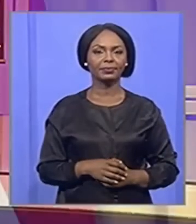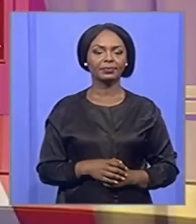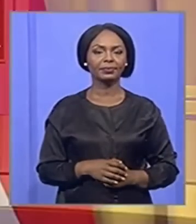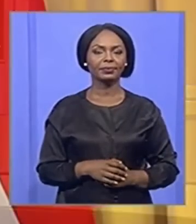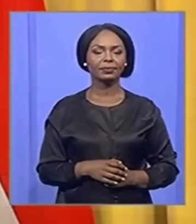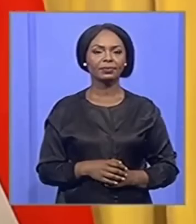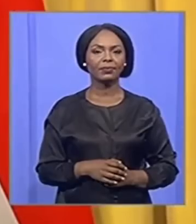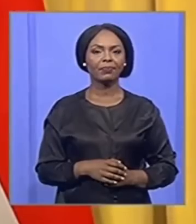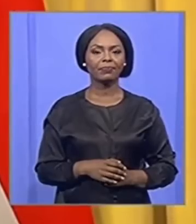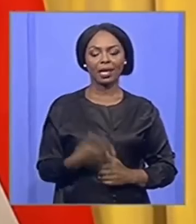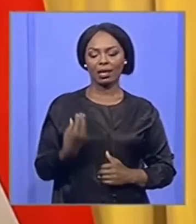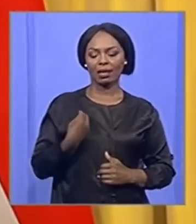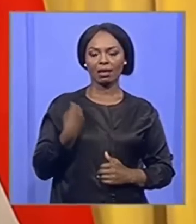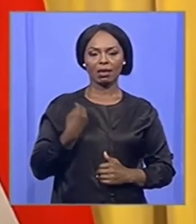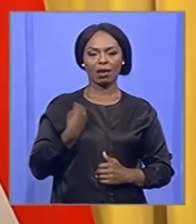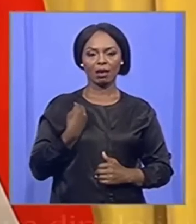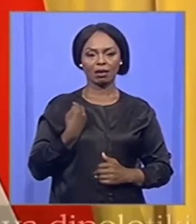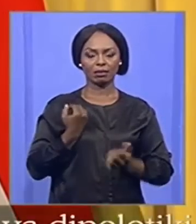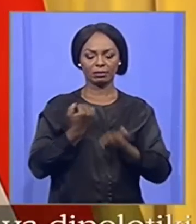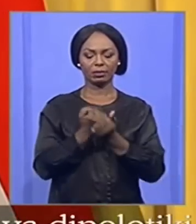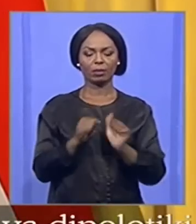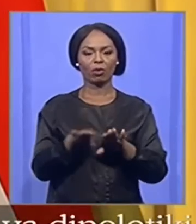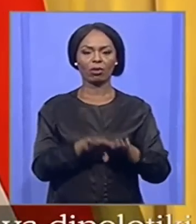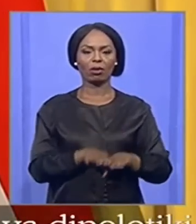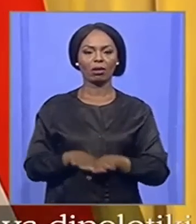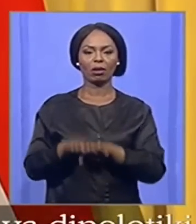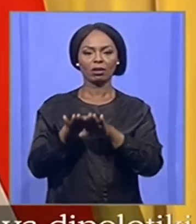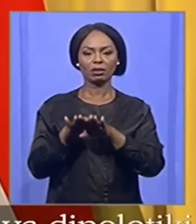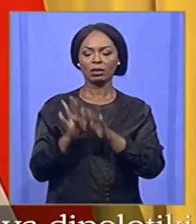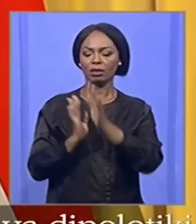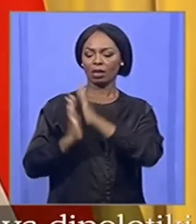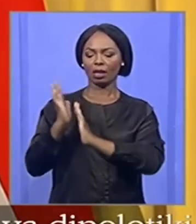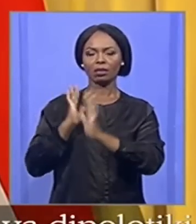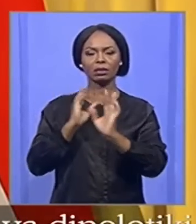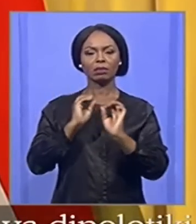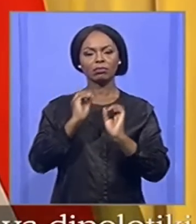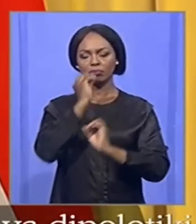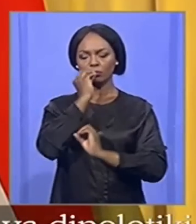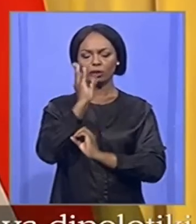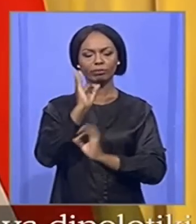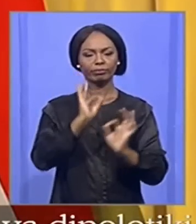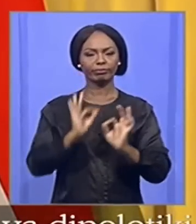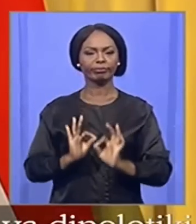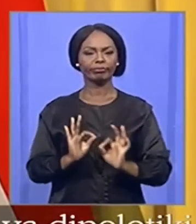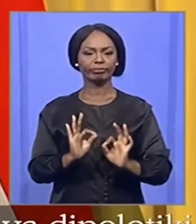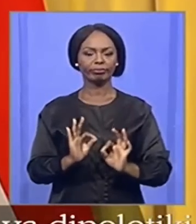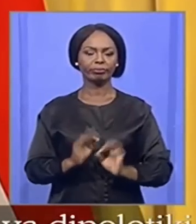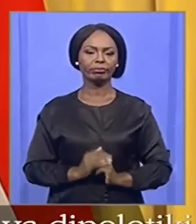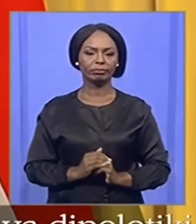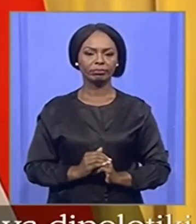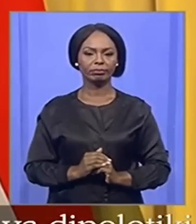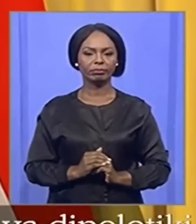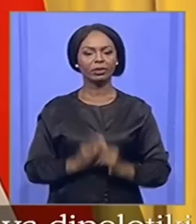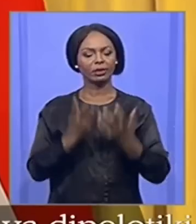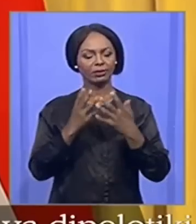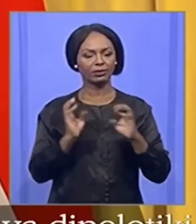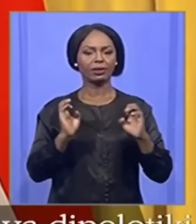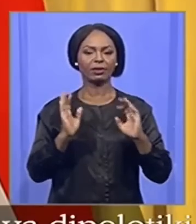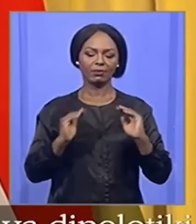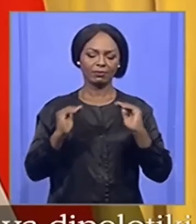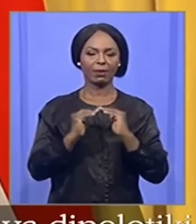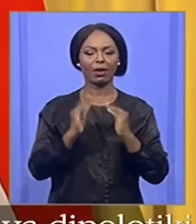As a young democracy, we have a wonderful history of holding free and fair